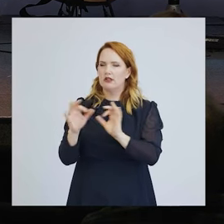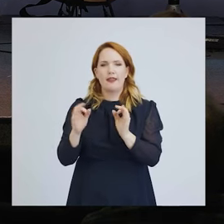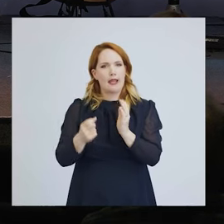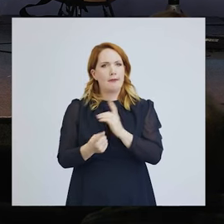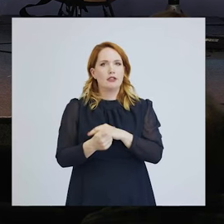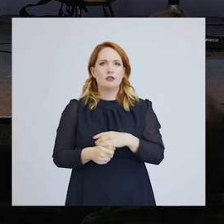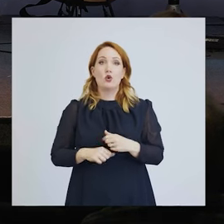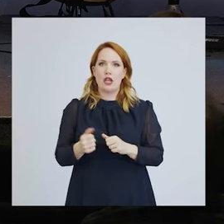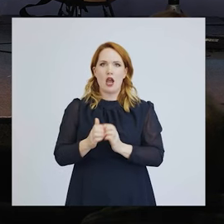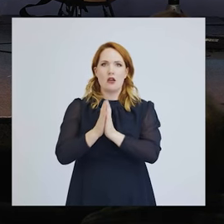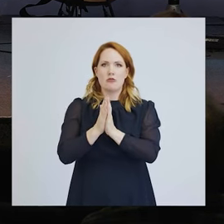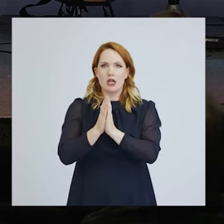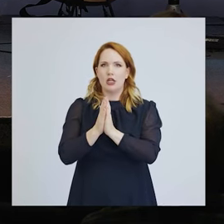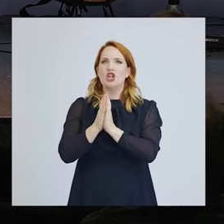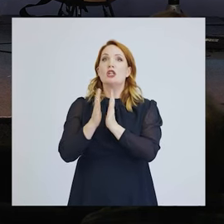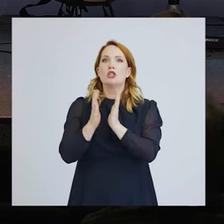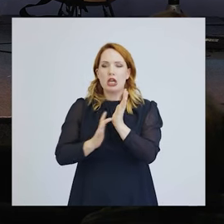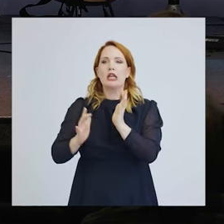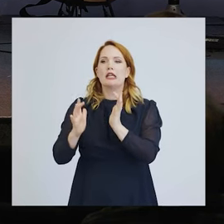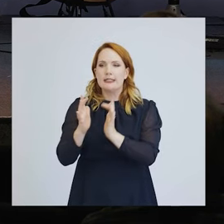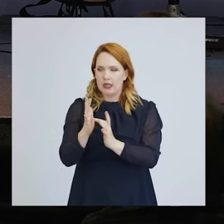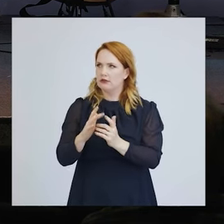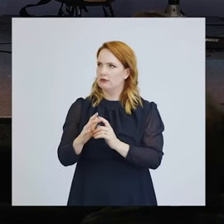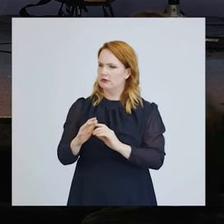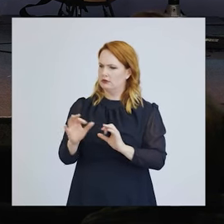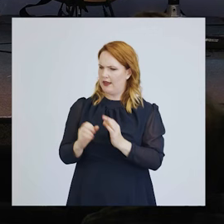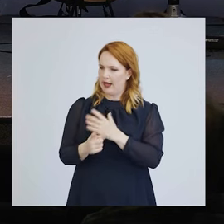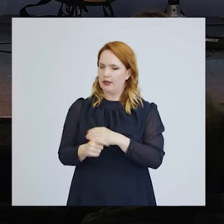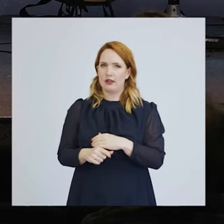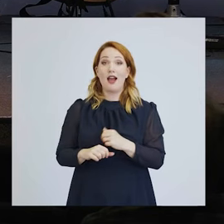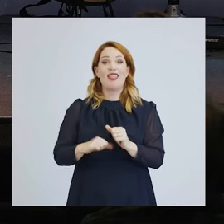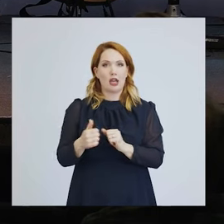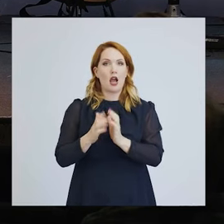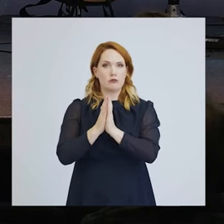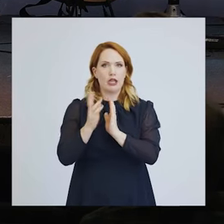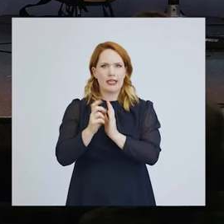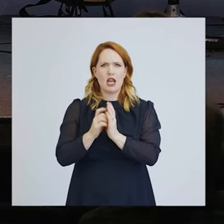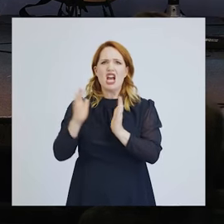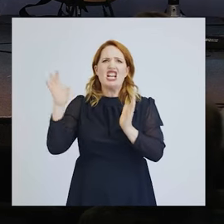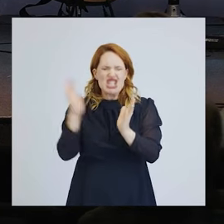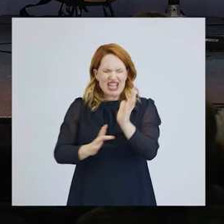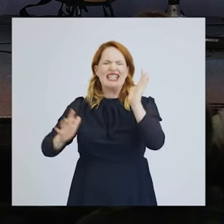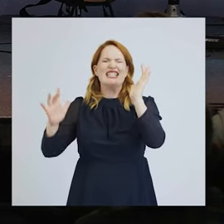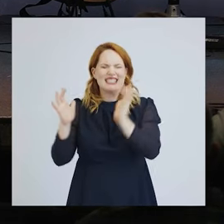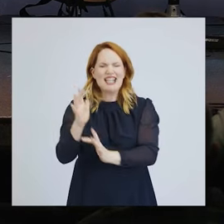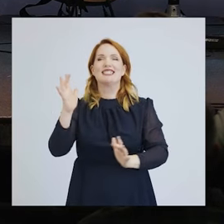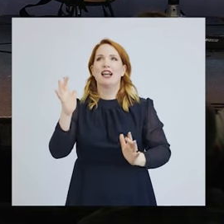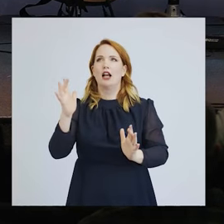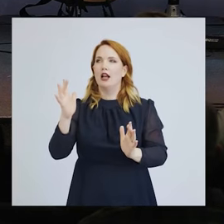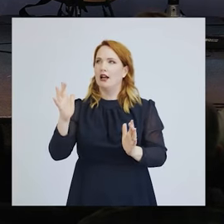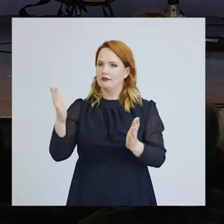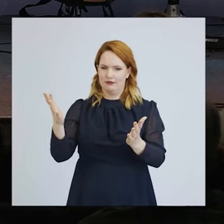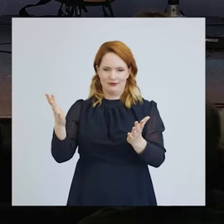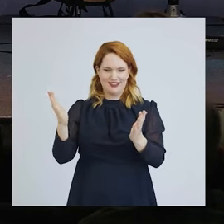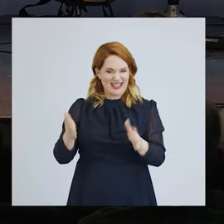the name of Jesus and nothing happened. So then I prayed for it in the name of Jesus and nothing happened. But then I prayed